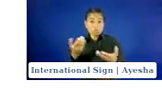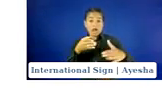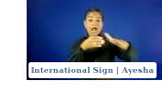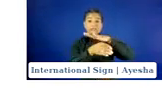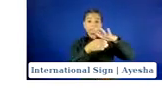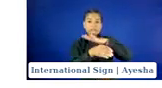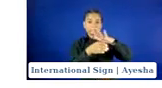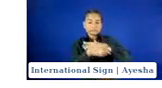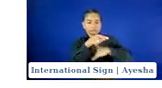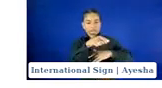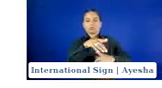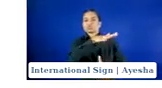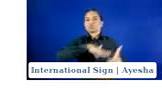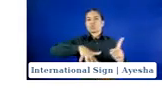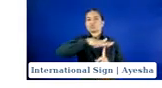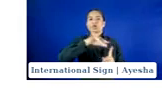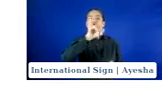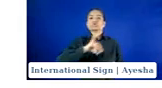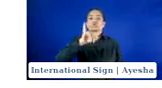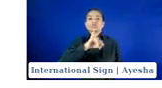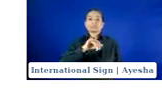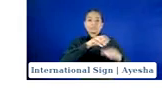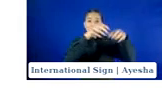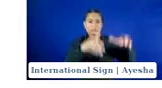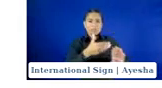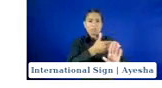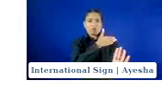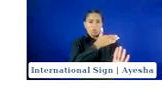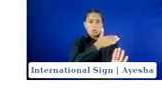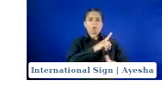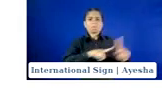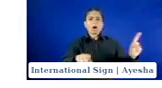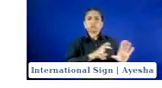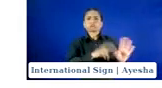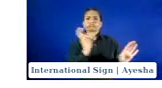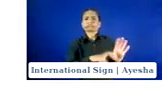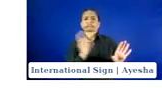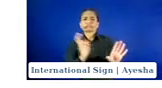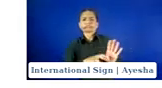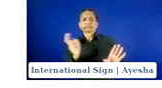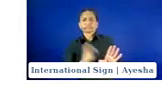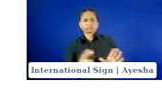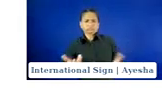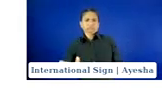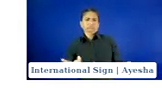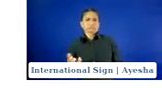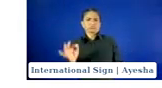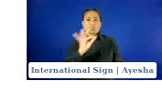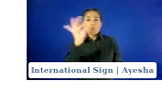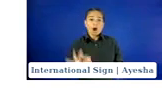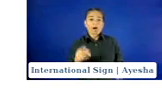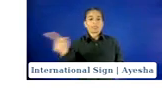drop out later very soon, because they withdraw the lump sum